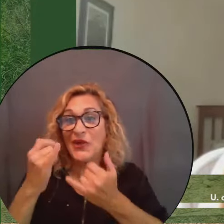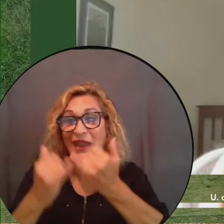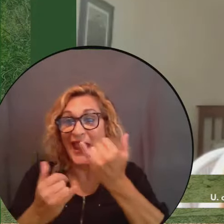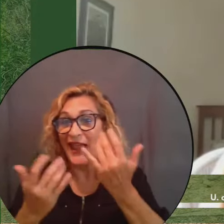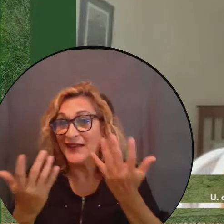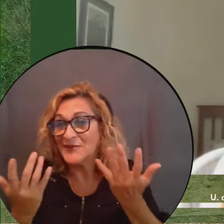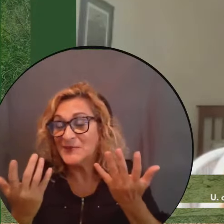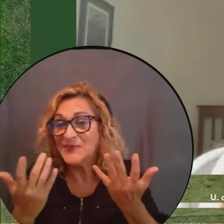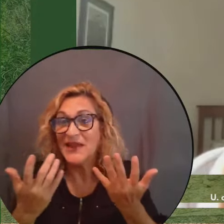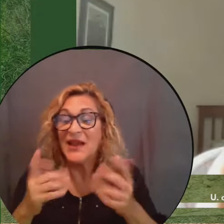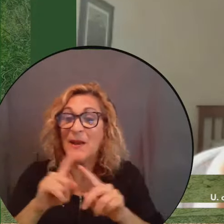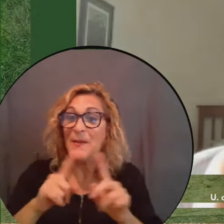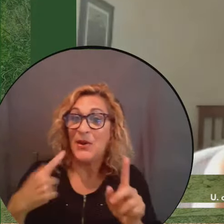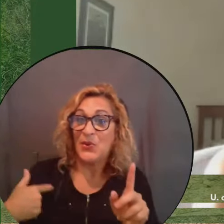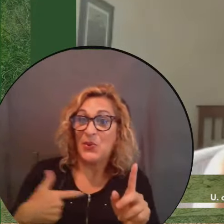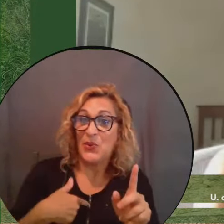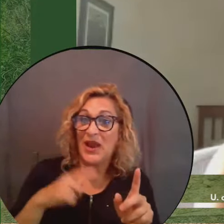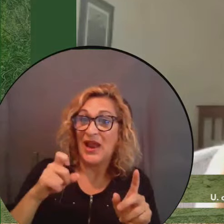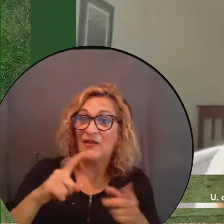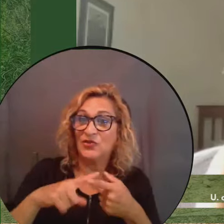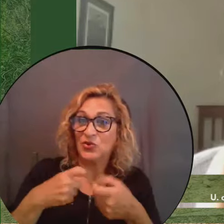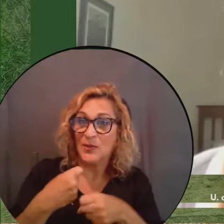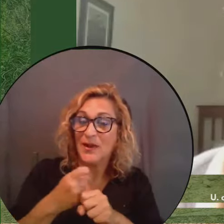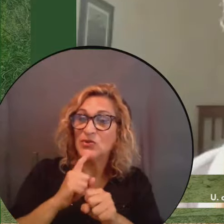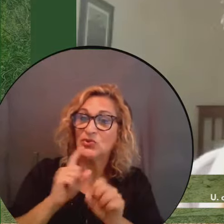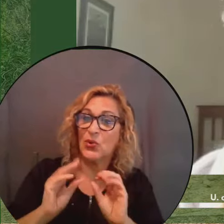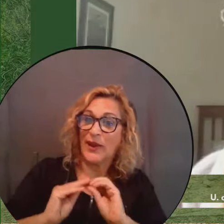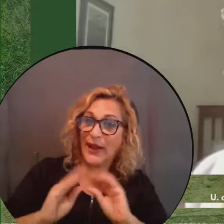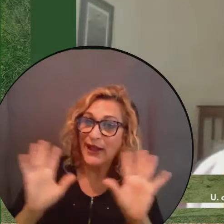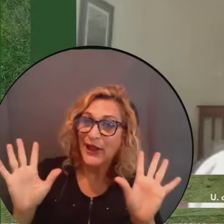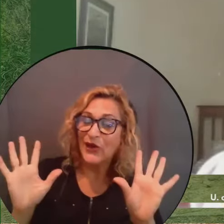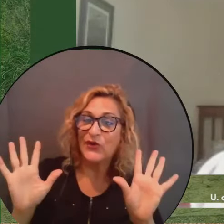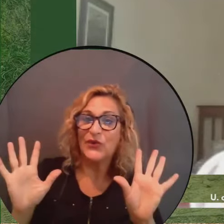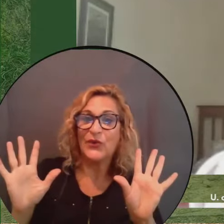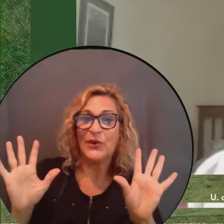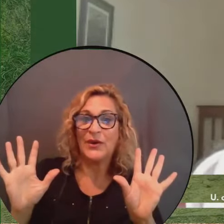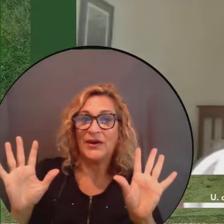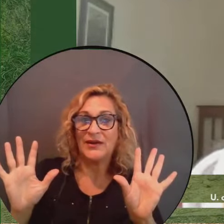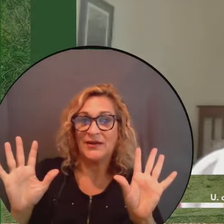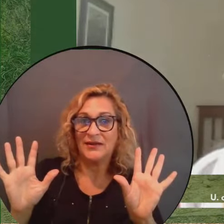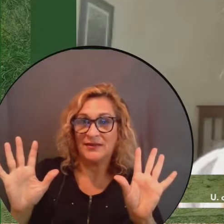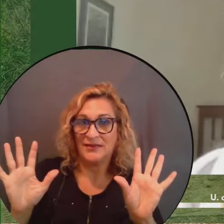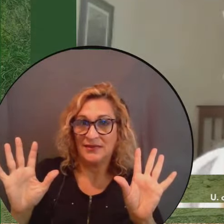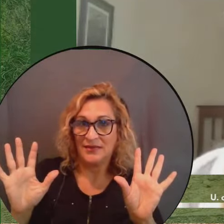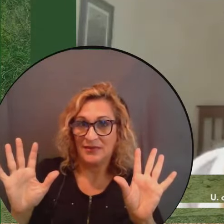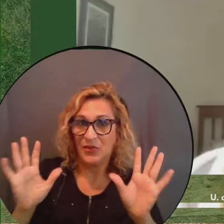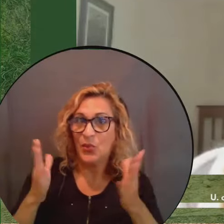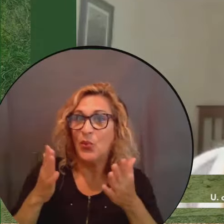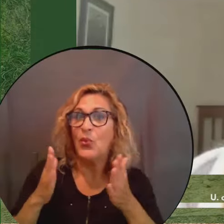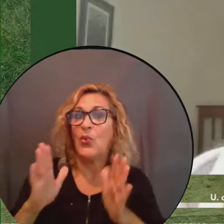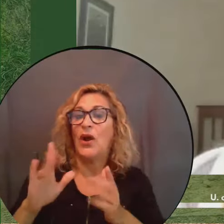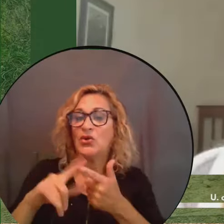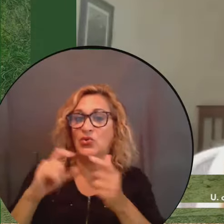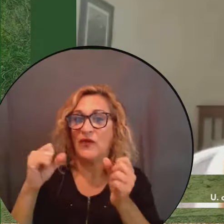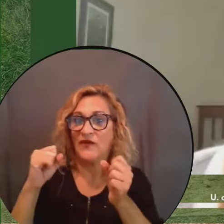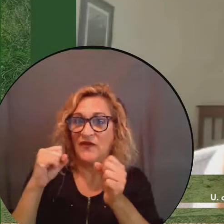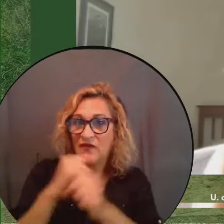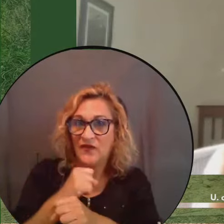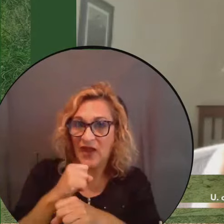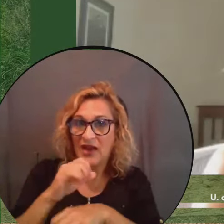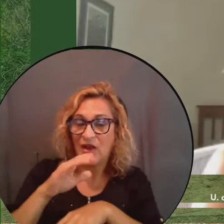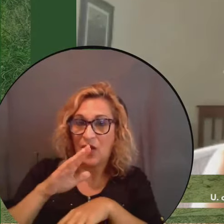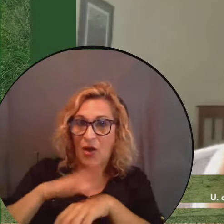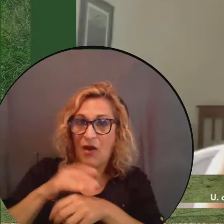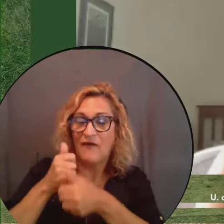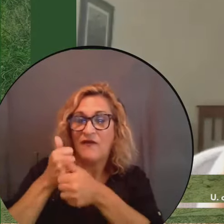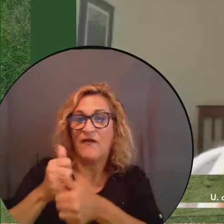yet we have to have a very clear and we can maintain a very clear-eyed way of sort of fighting them on their own